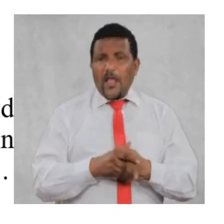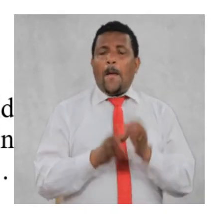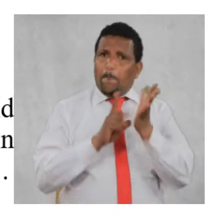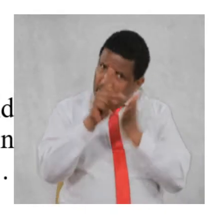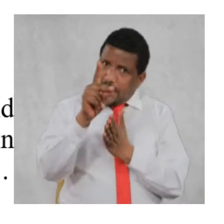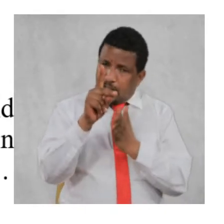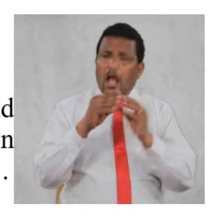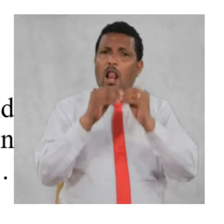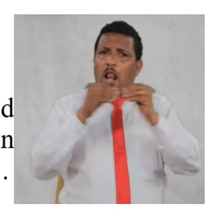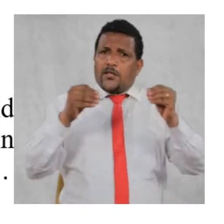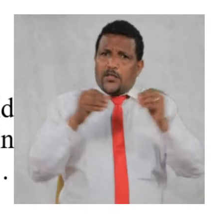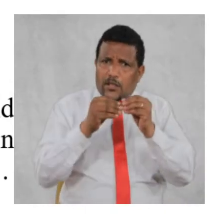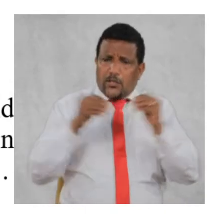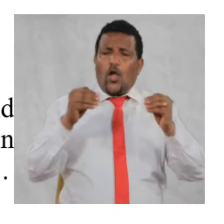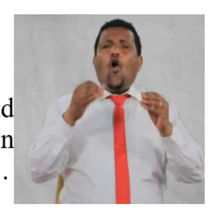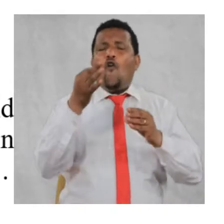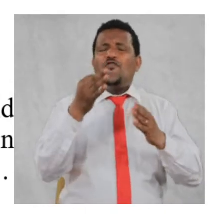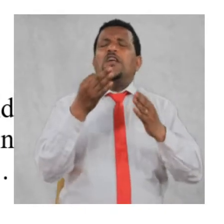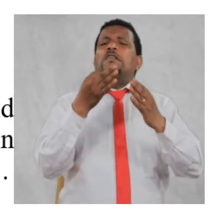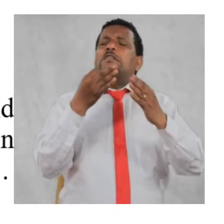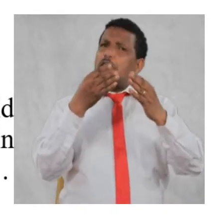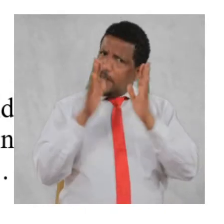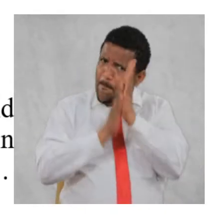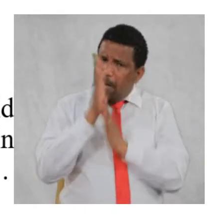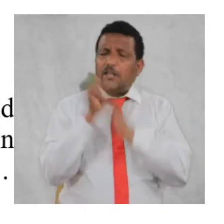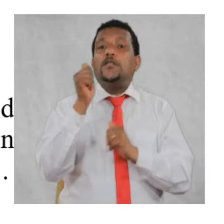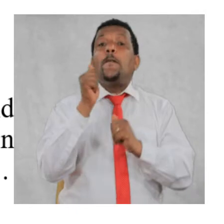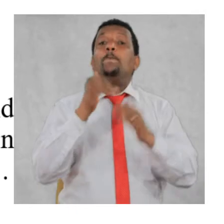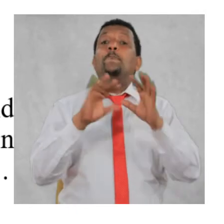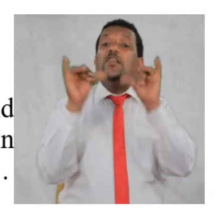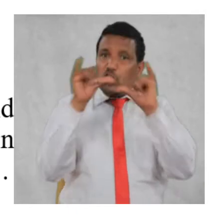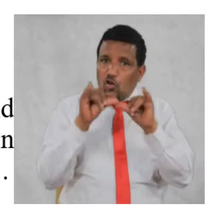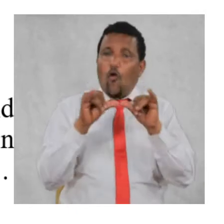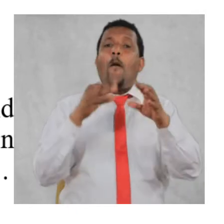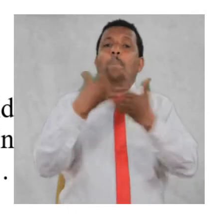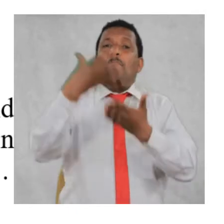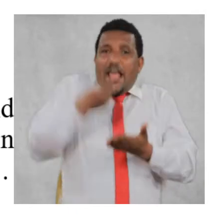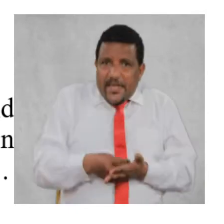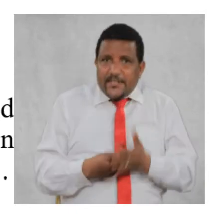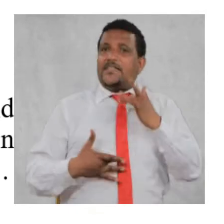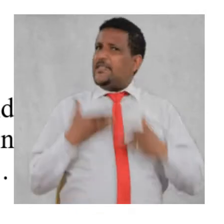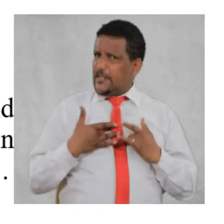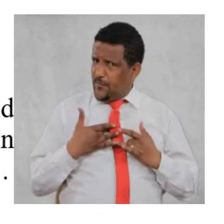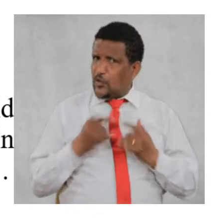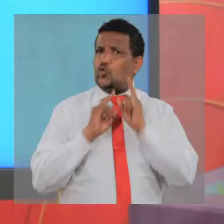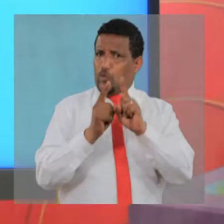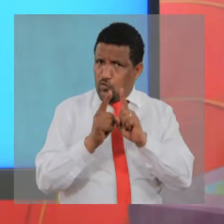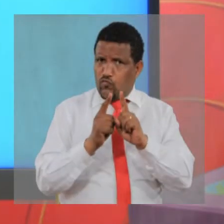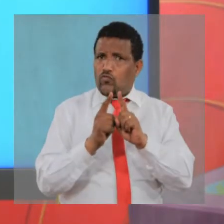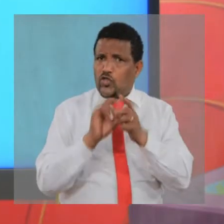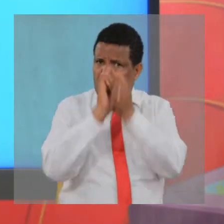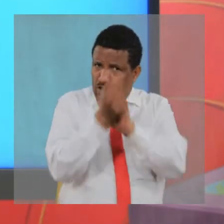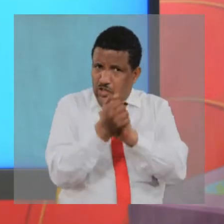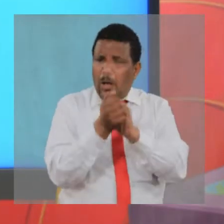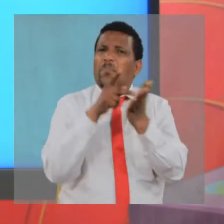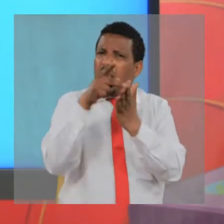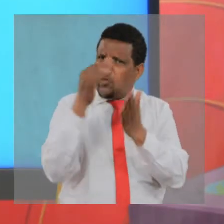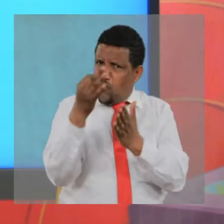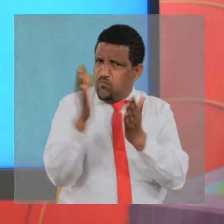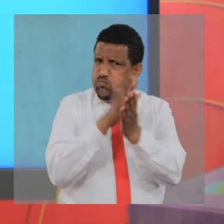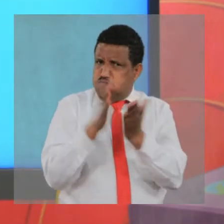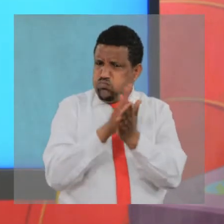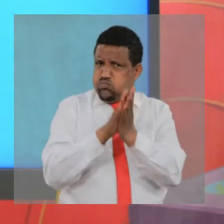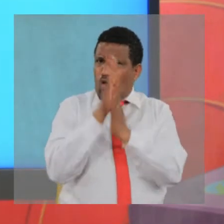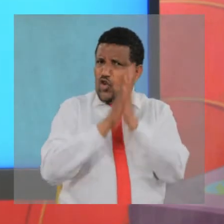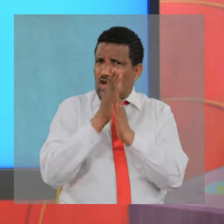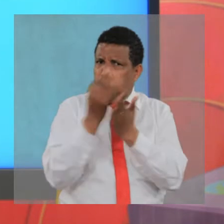Price elasticity of demand is a measure of buyer's sensitivity or responsiveness to changes in price of a product. With the change in the price